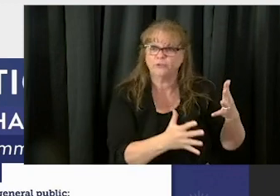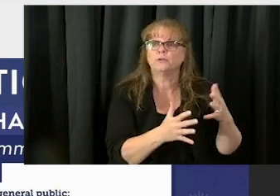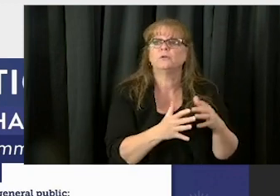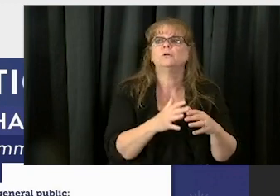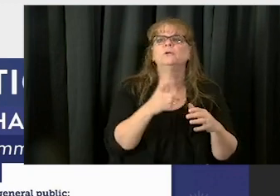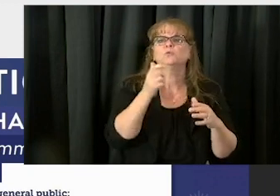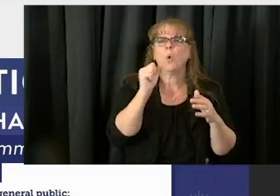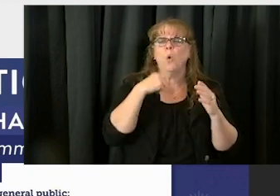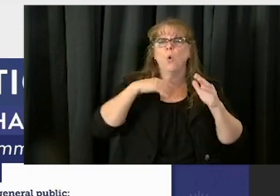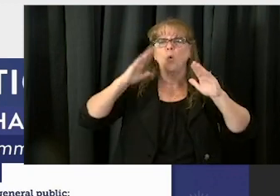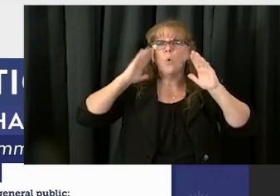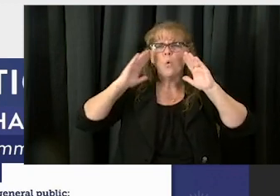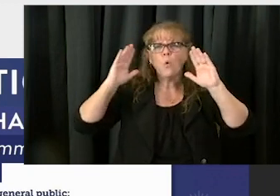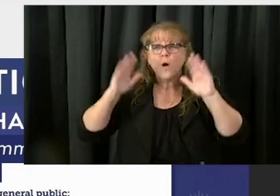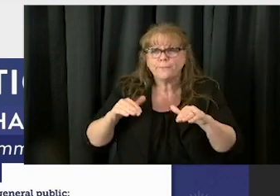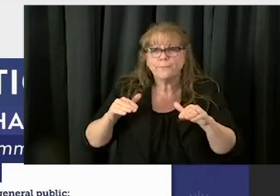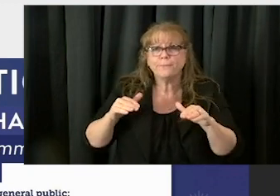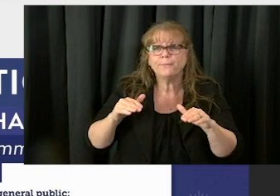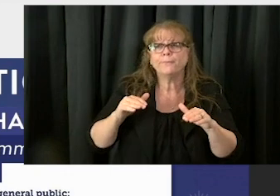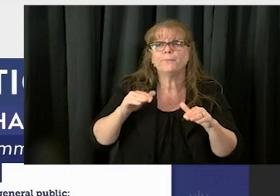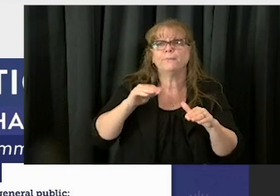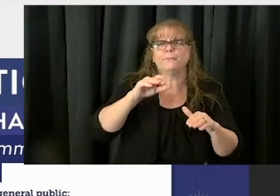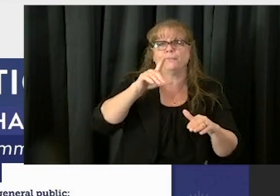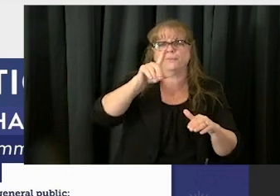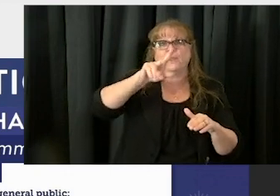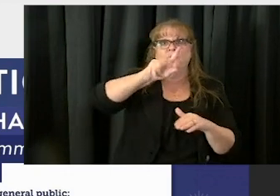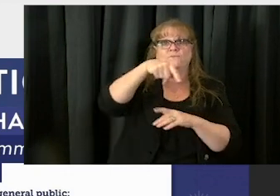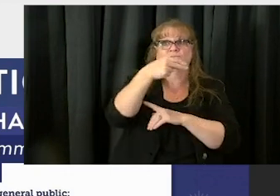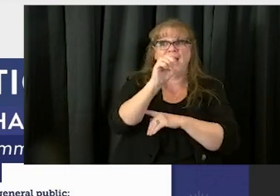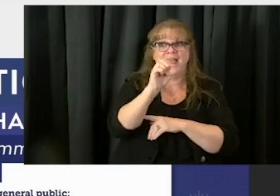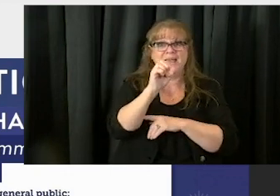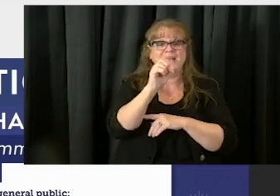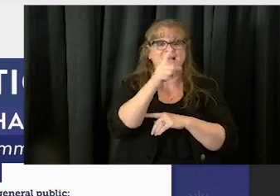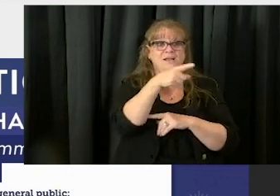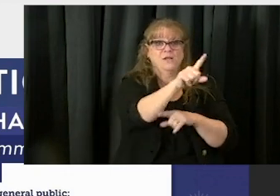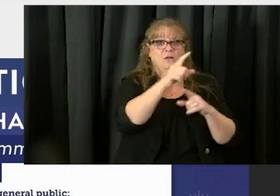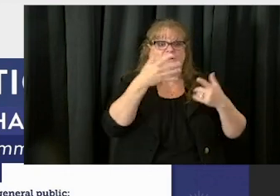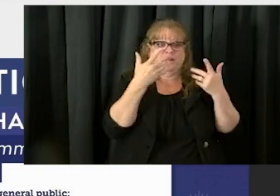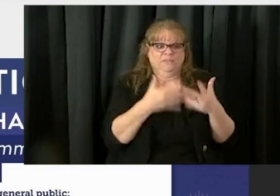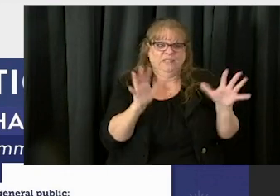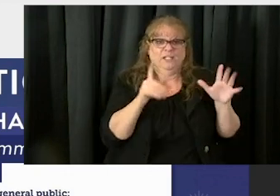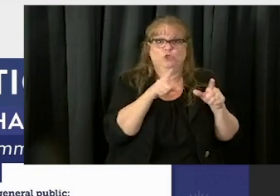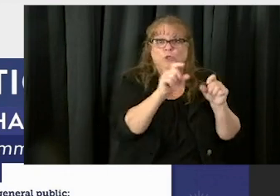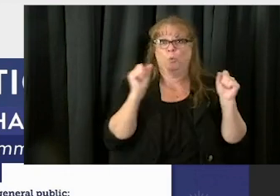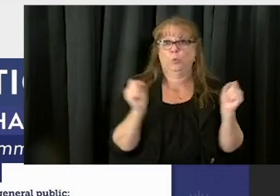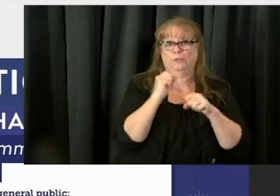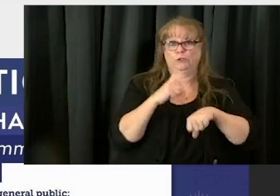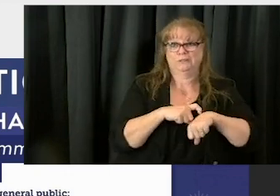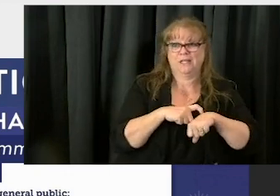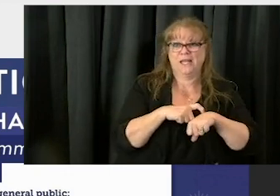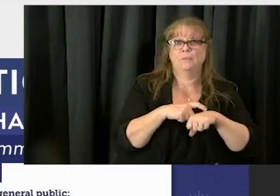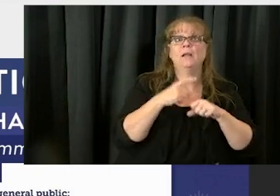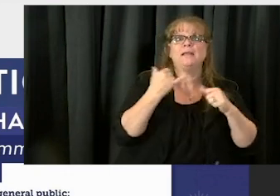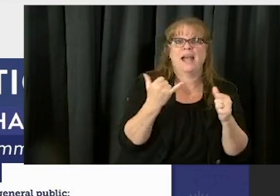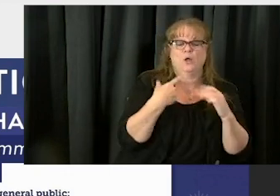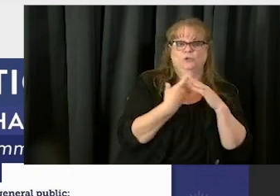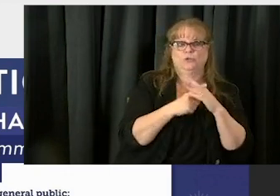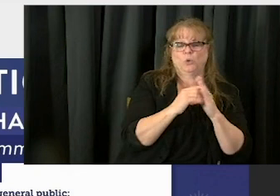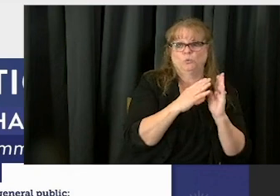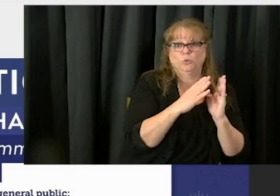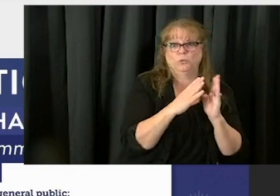into phase 2 for the spring. General population will have access to the vaccine by summer. We moved up teachers